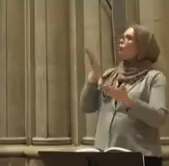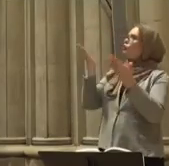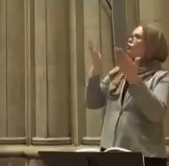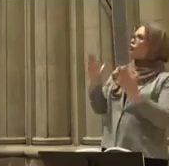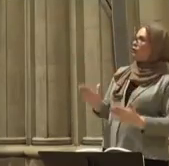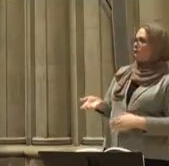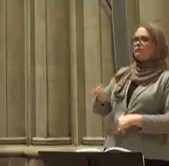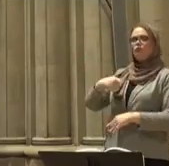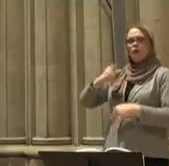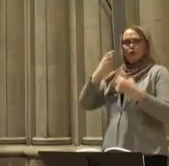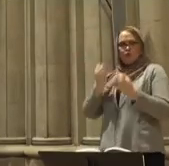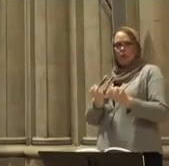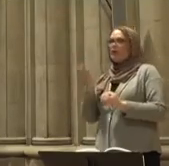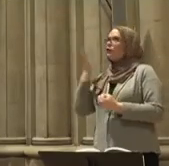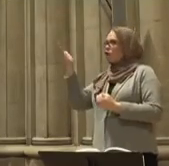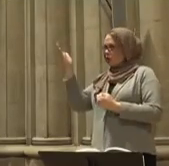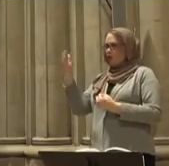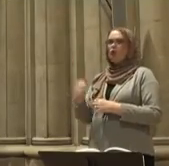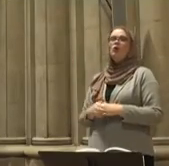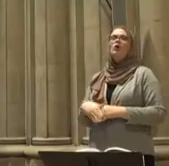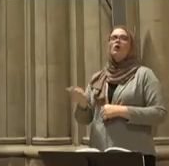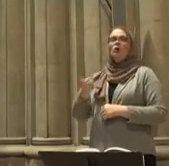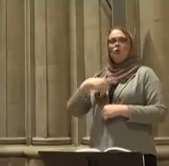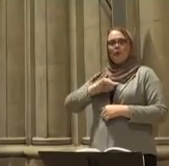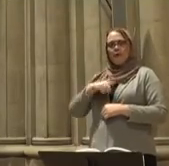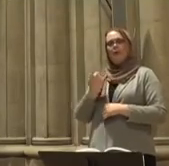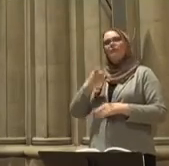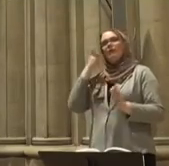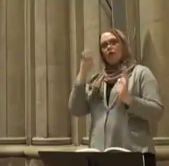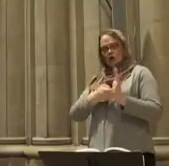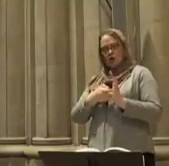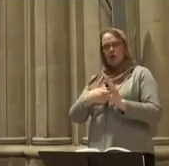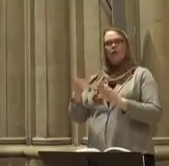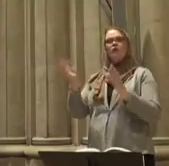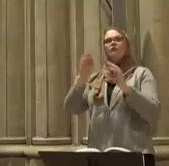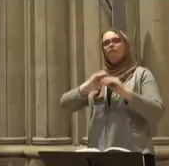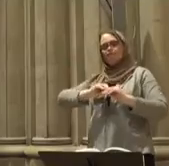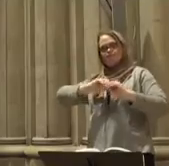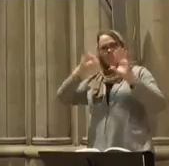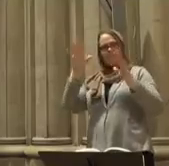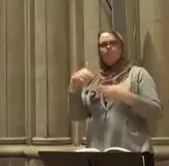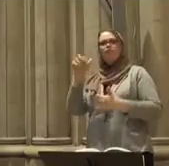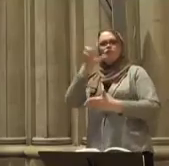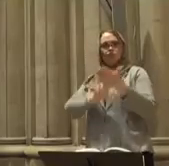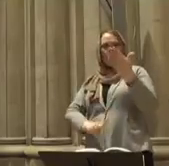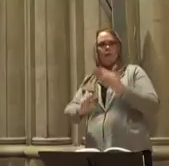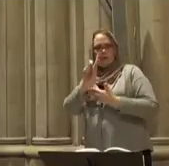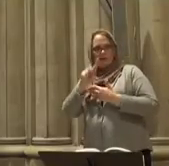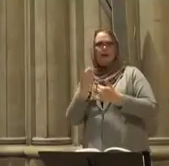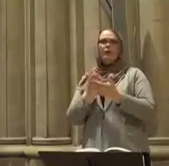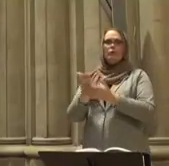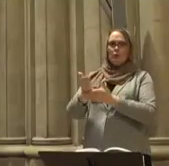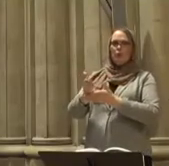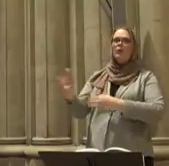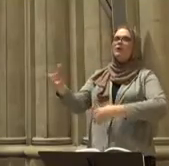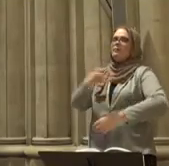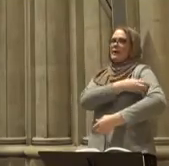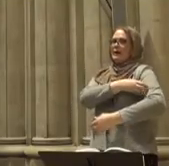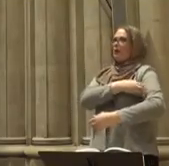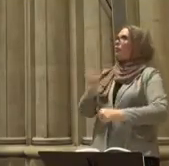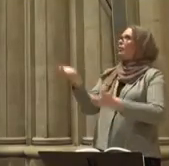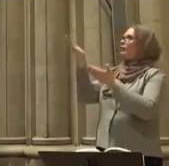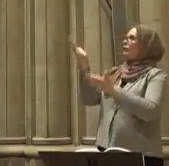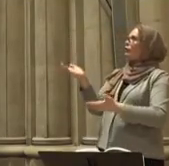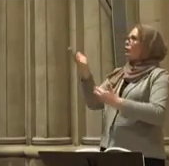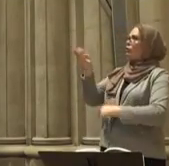to acknowledge the glory of the eternal Trinity and in the power of your divine majesty to worship the